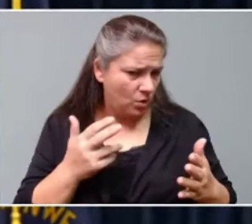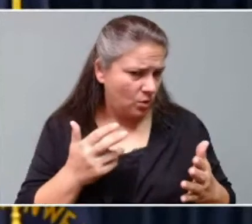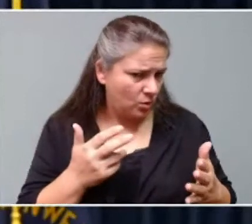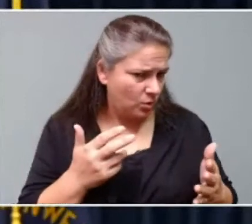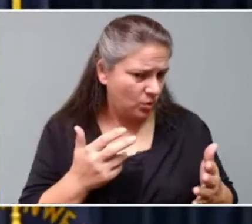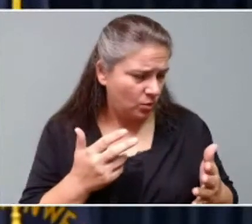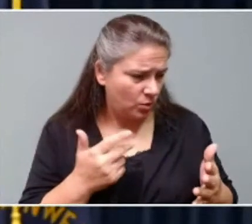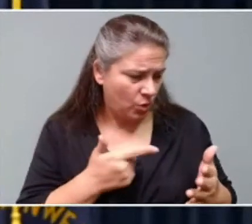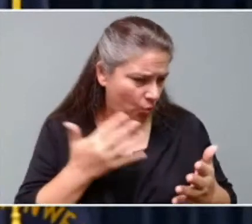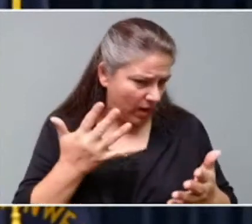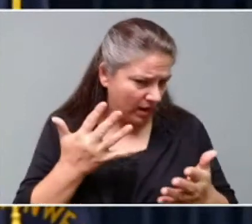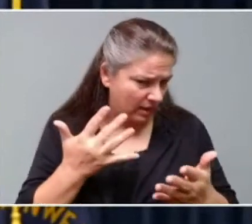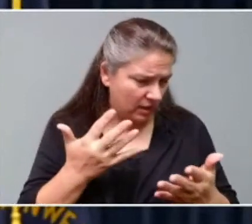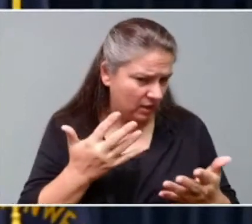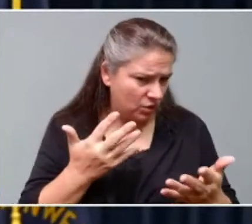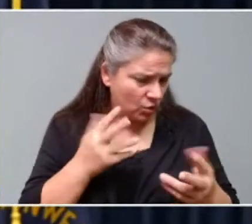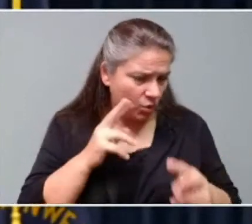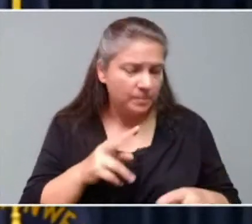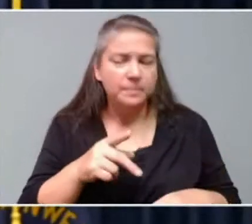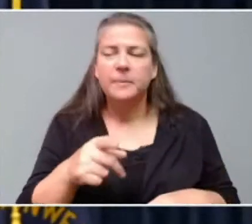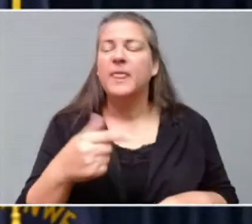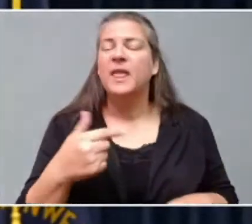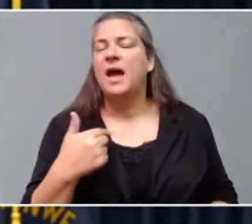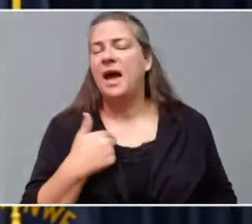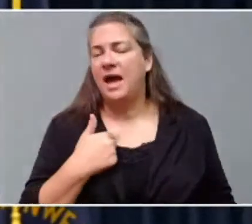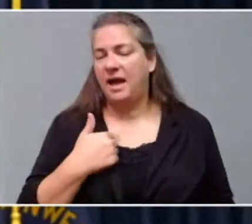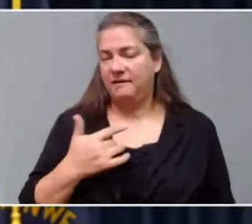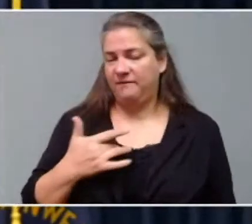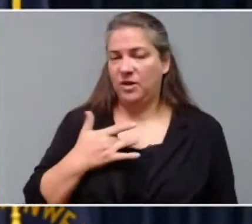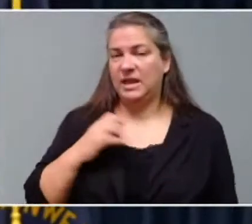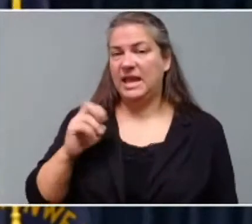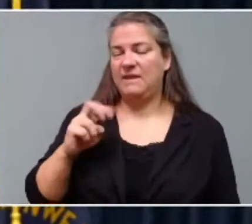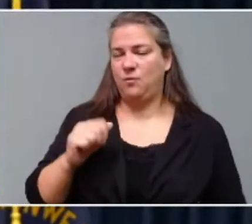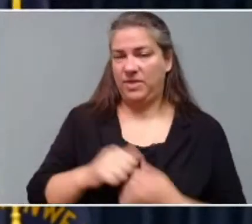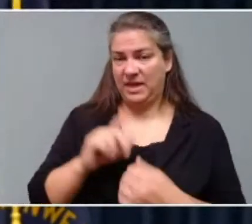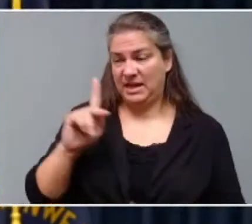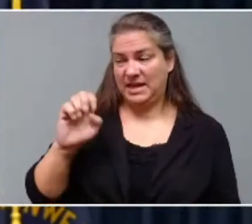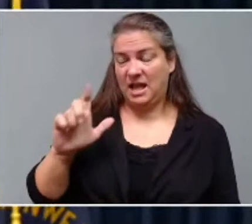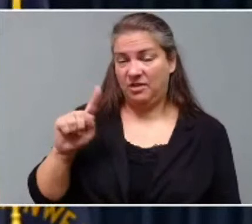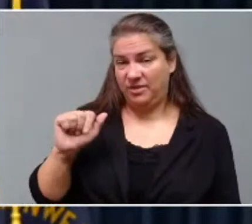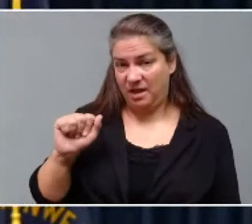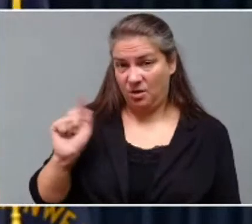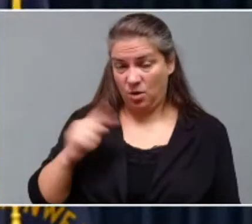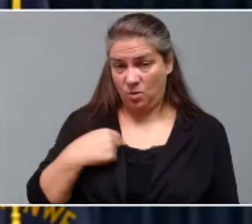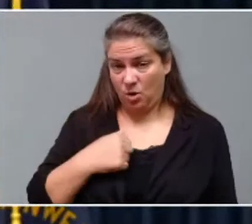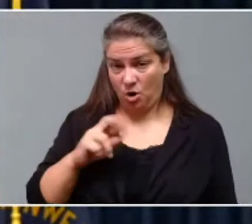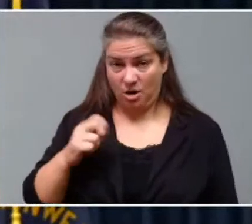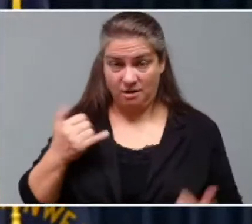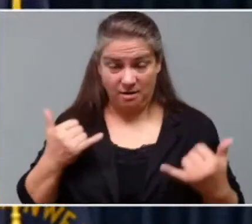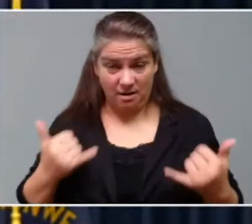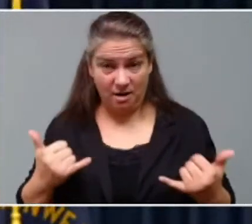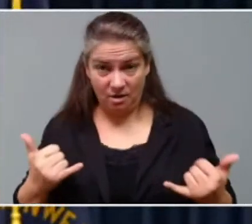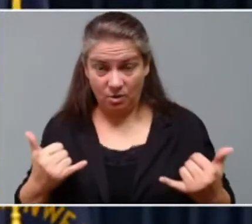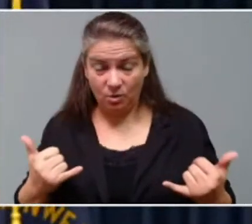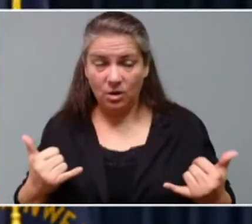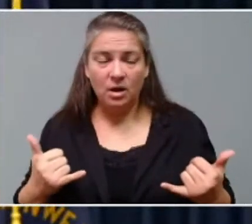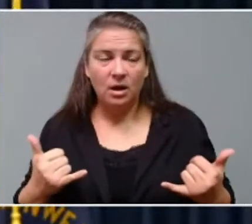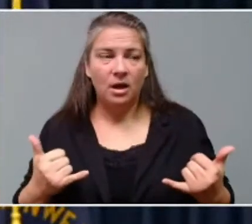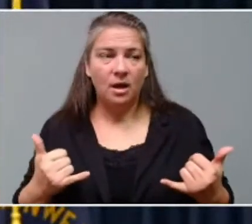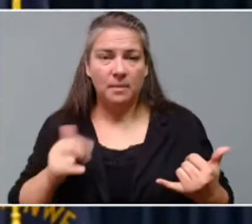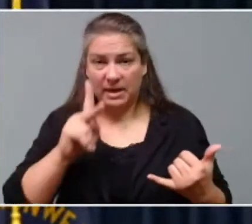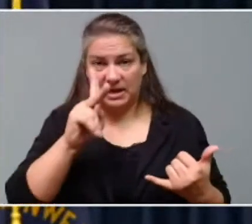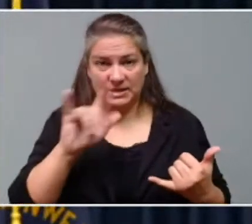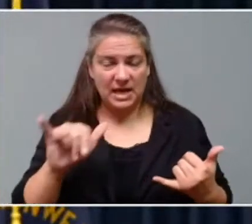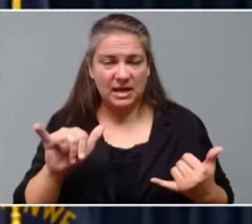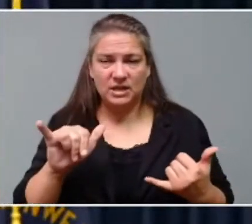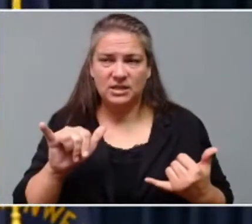the pandemic? So I believe, even with the Delta variant and where we are right now, that Kentucky's journey has